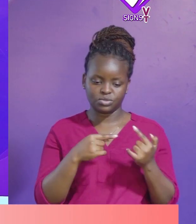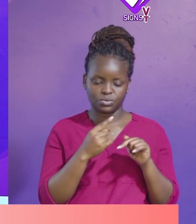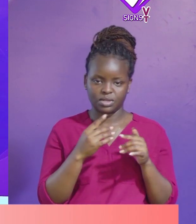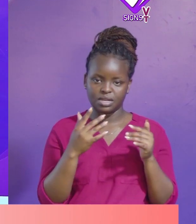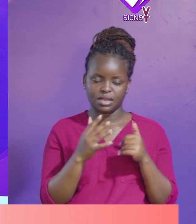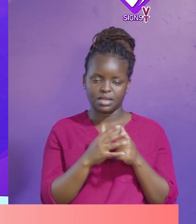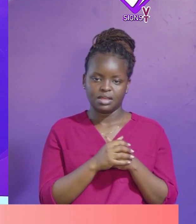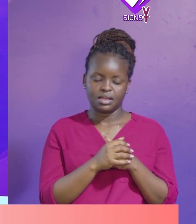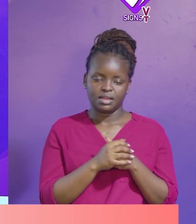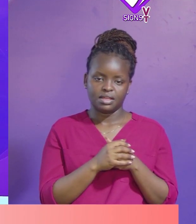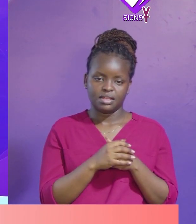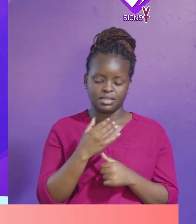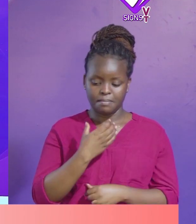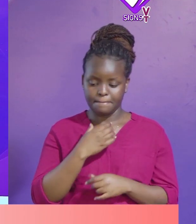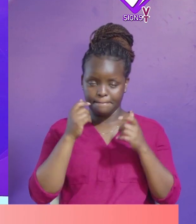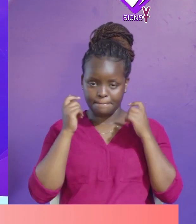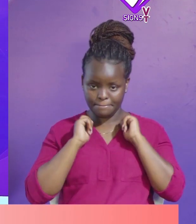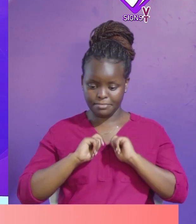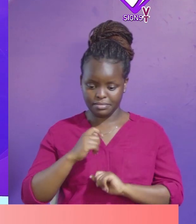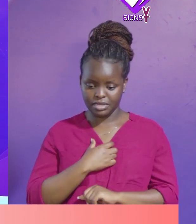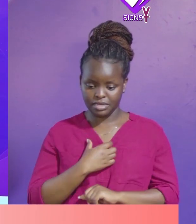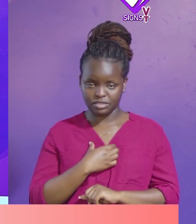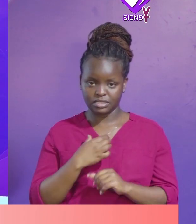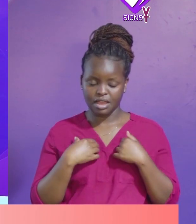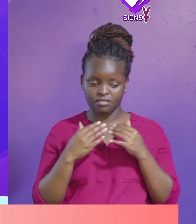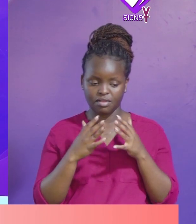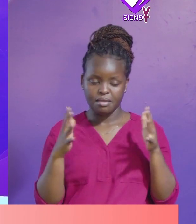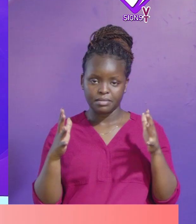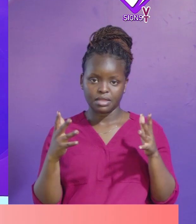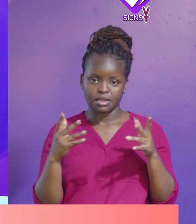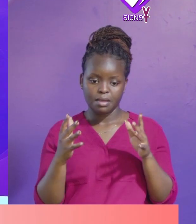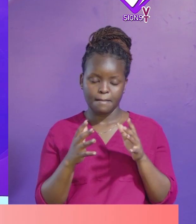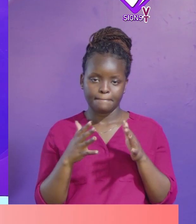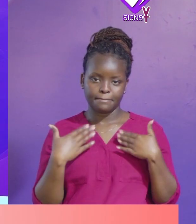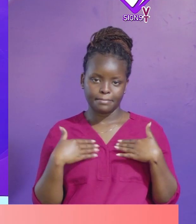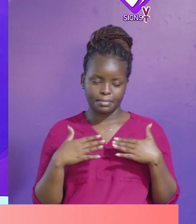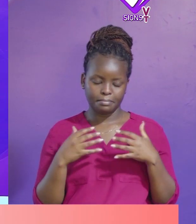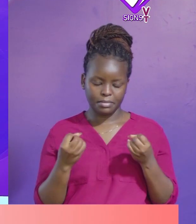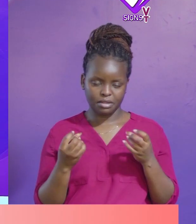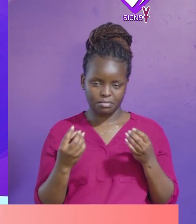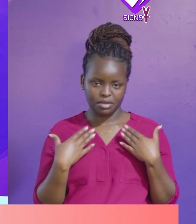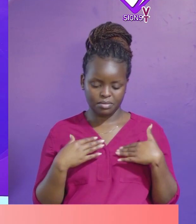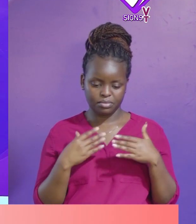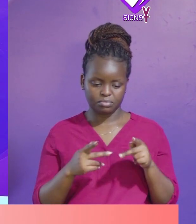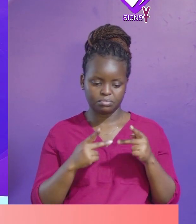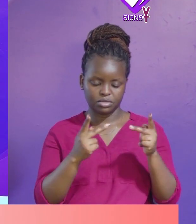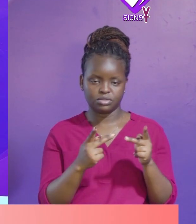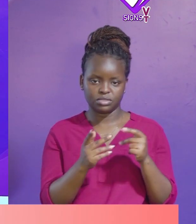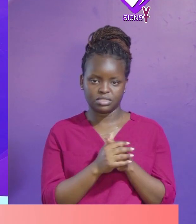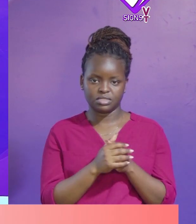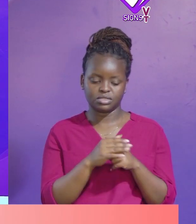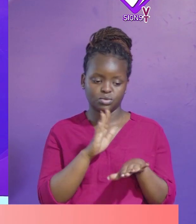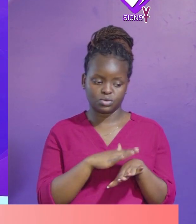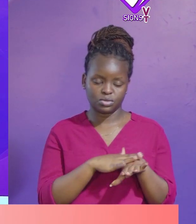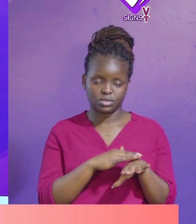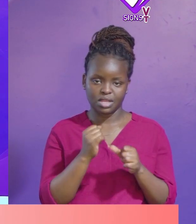medals, and maybe they have a larger population that produces good athletes and good participators